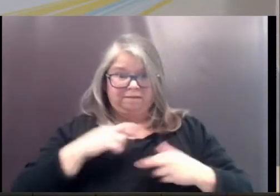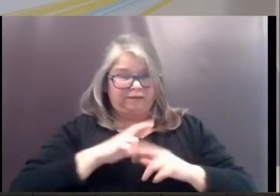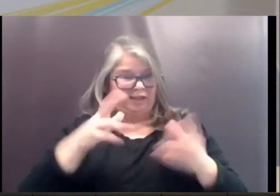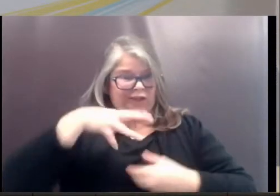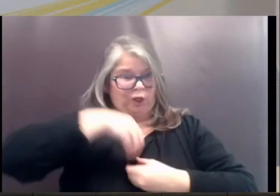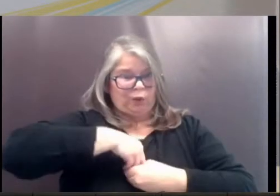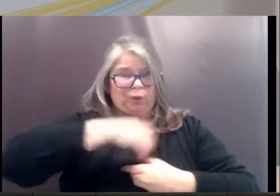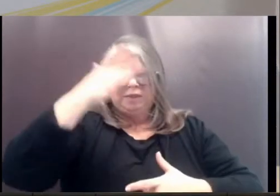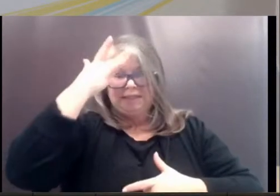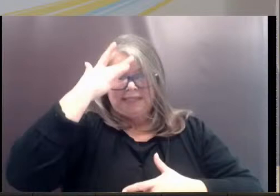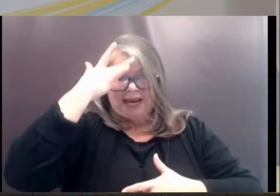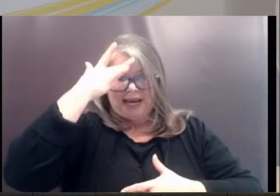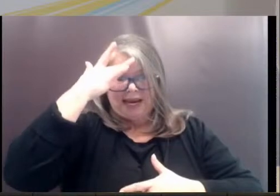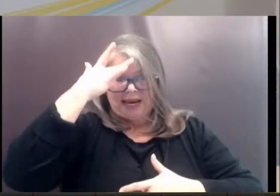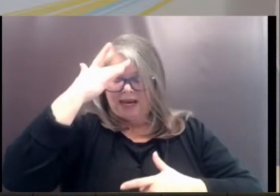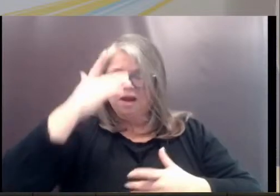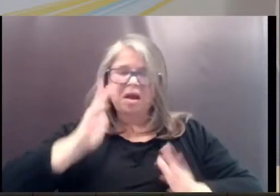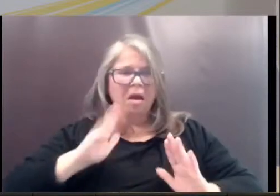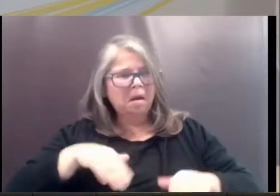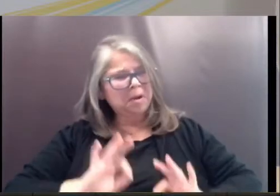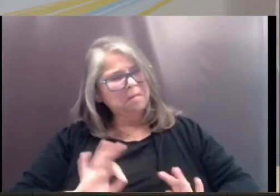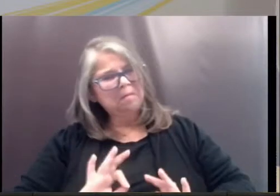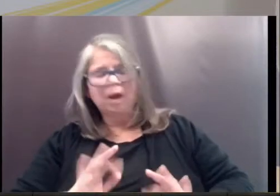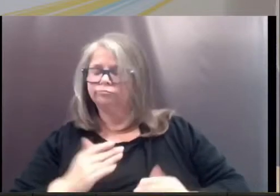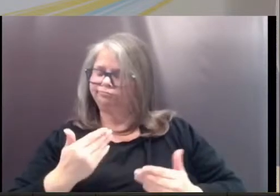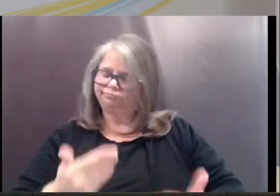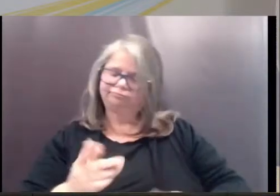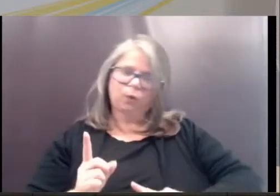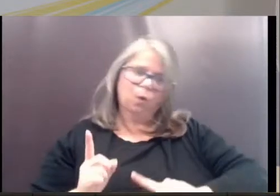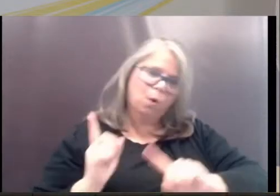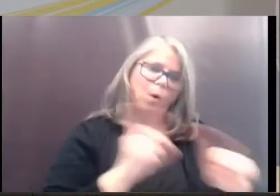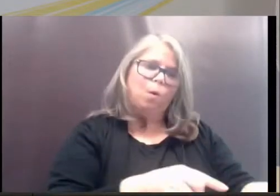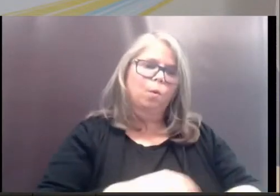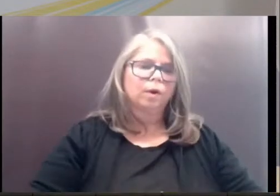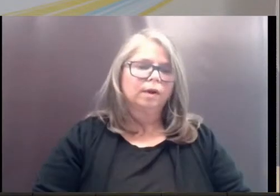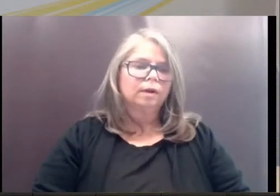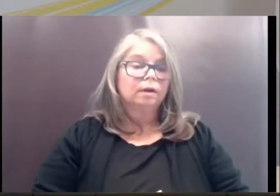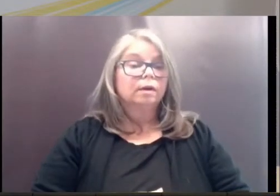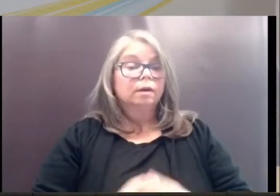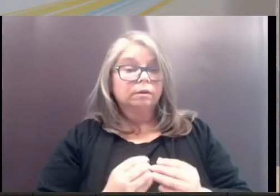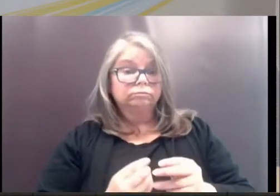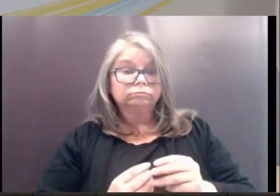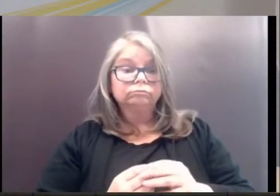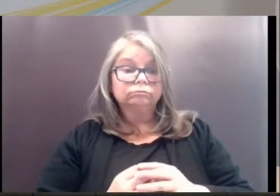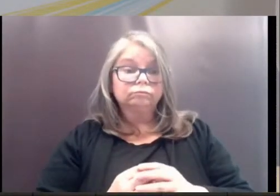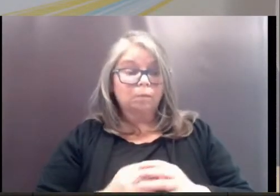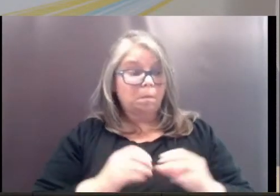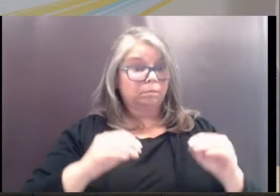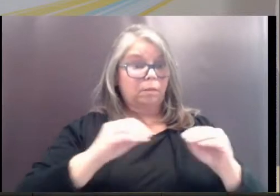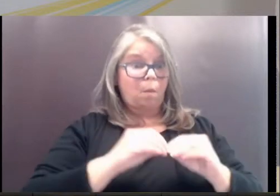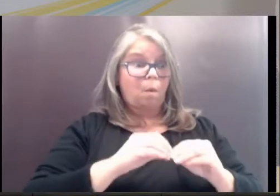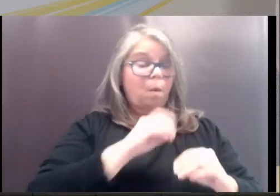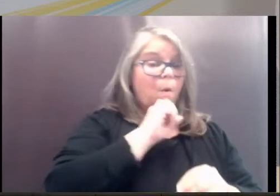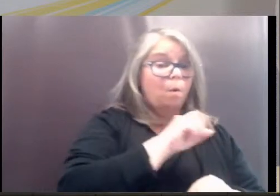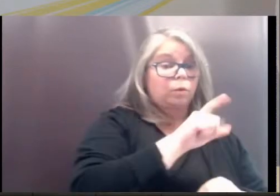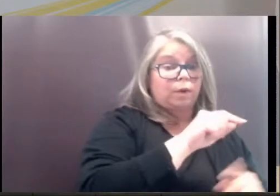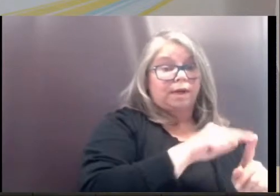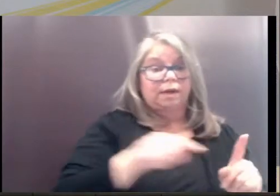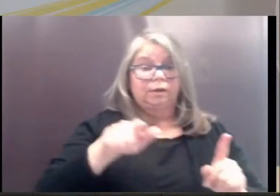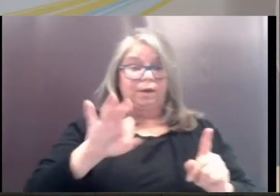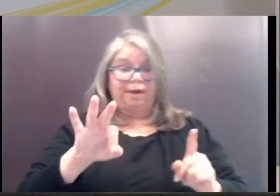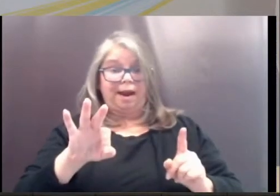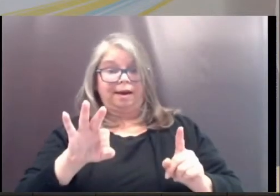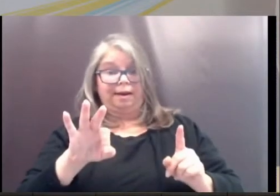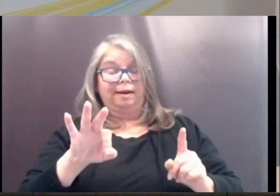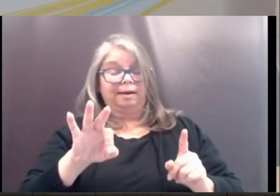symptoms. And those of course is in the greater Charlottetown area, which we have identified previously. And those who